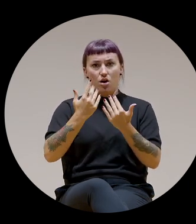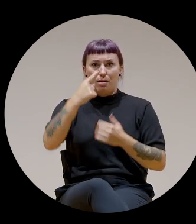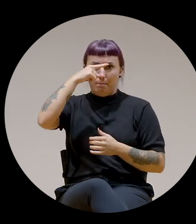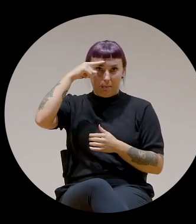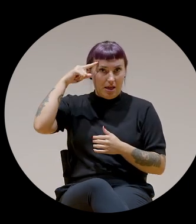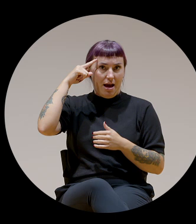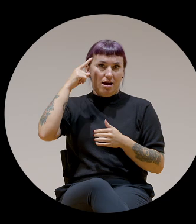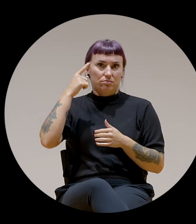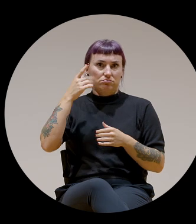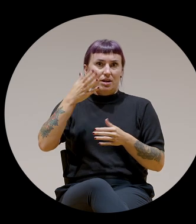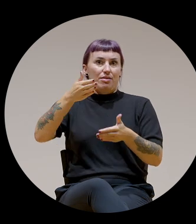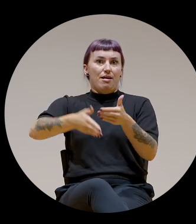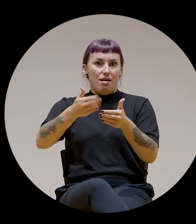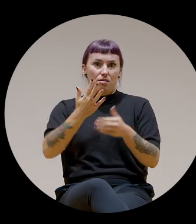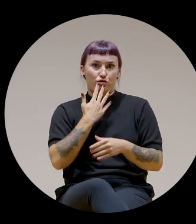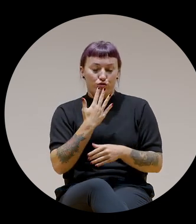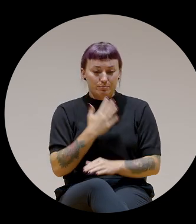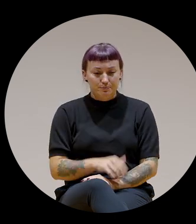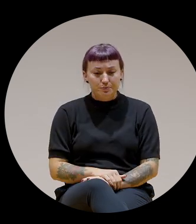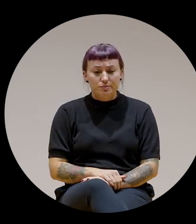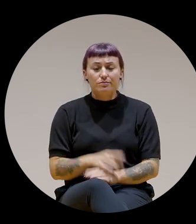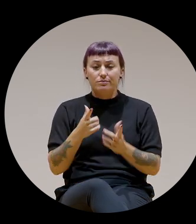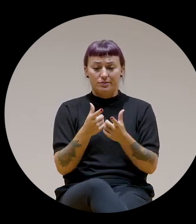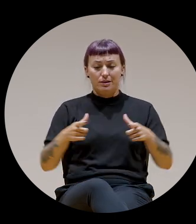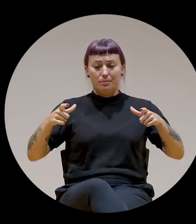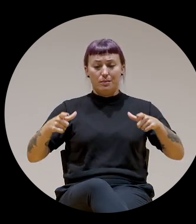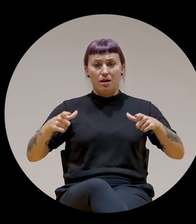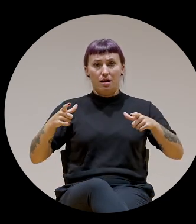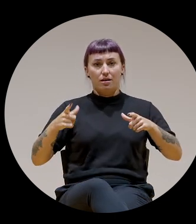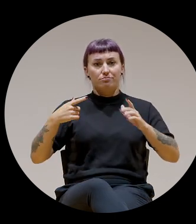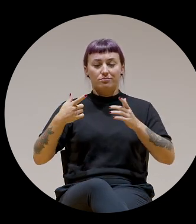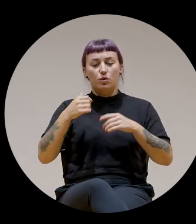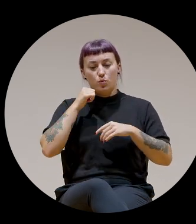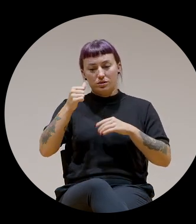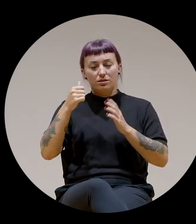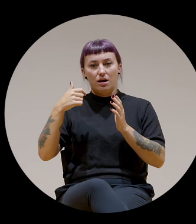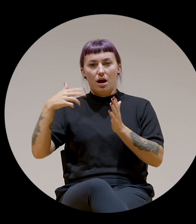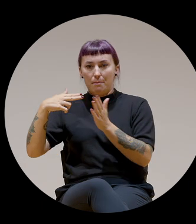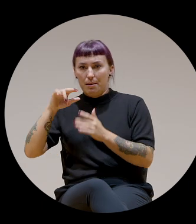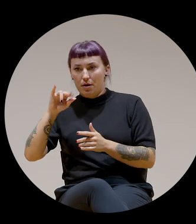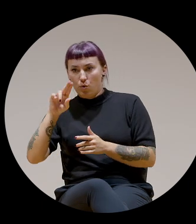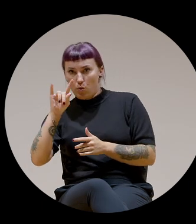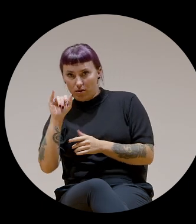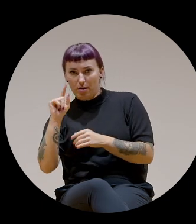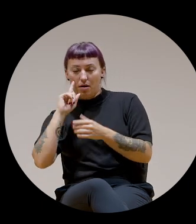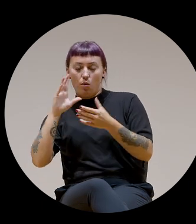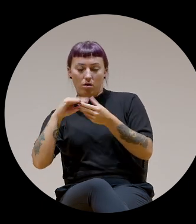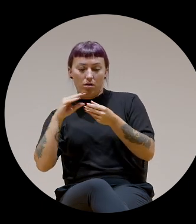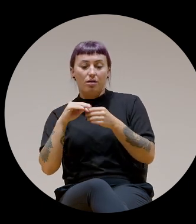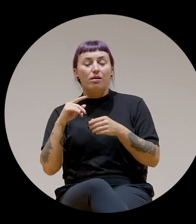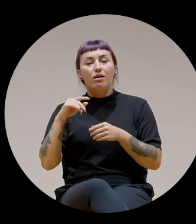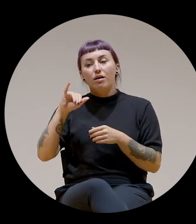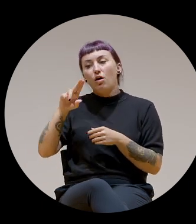black finish. Now, our plate in the exhibit was not painted by Julian, and I'll talk about that in a minute, but